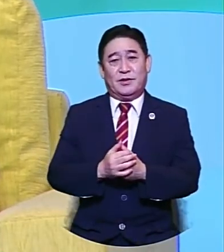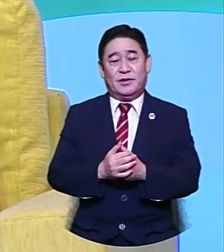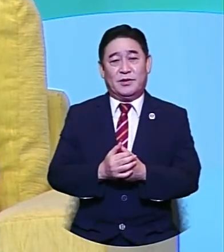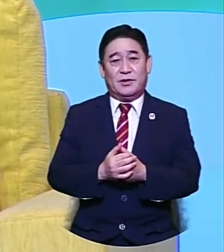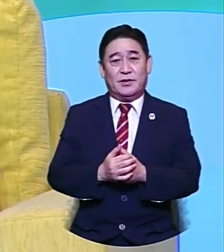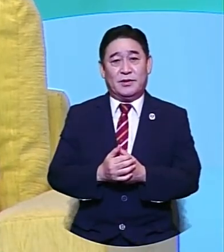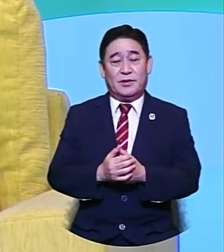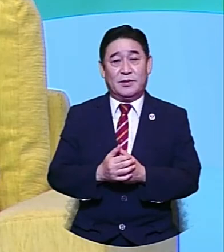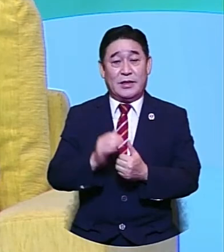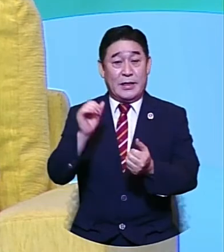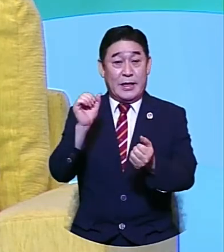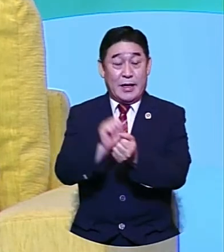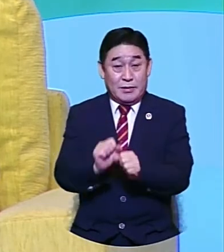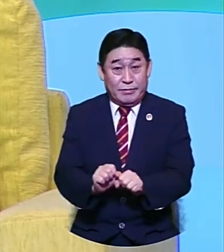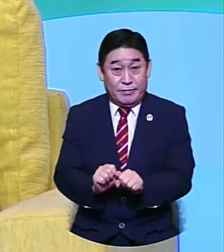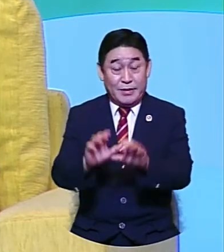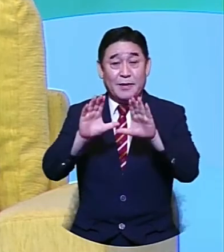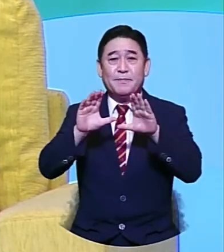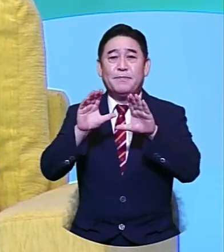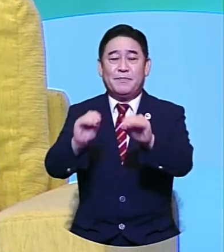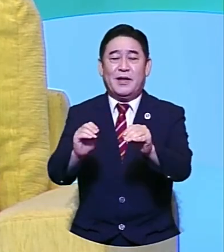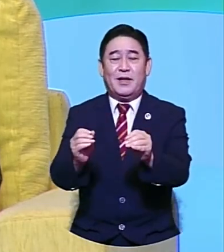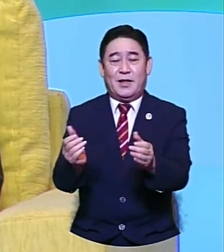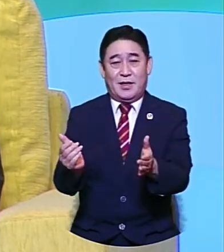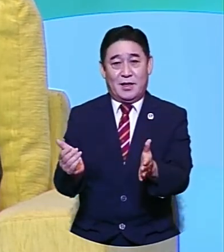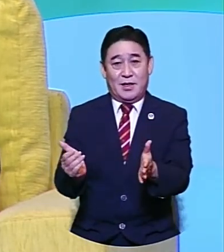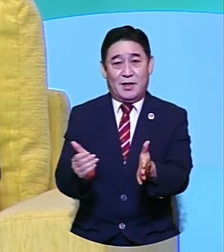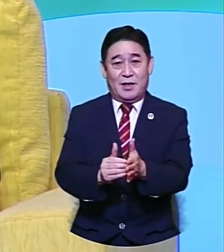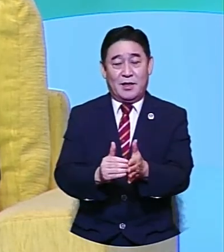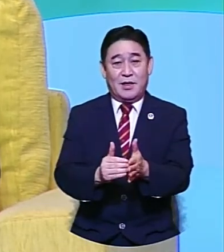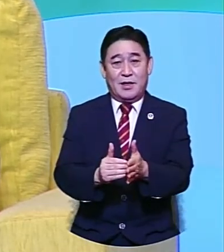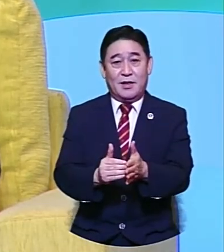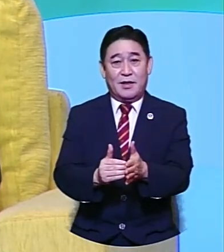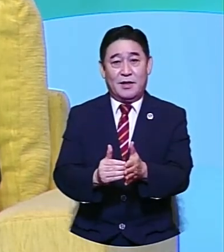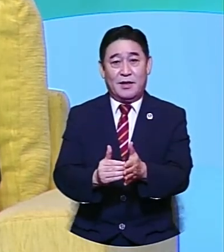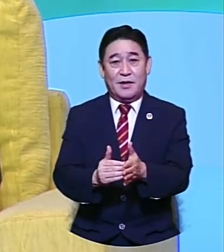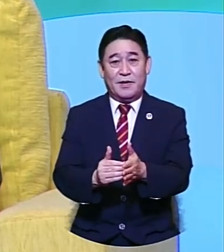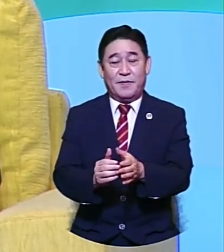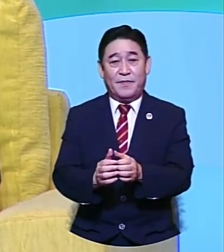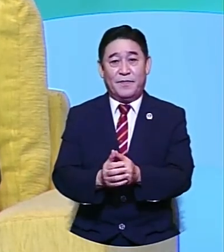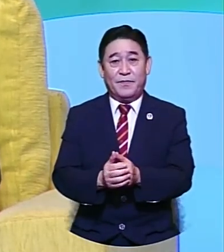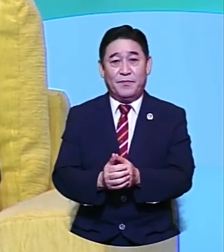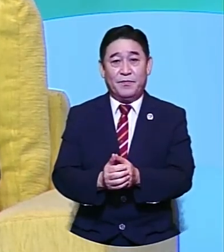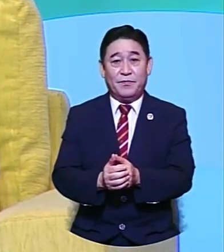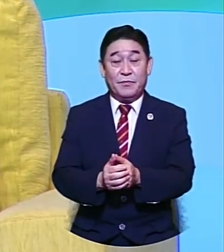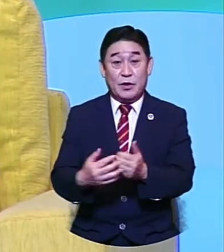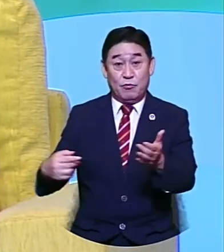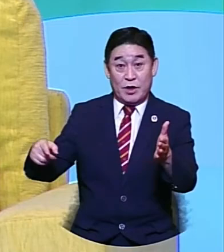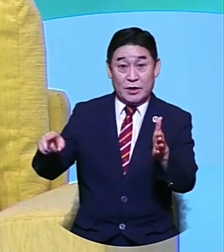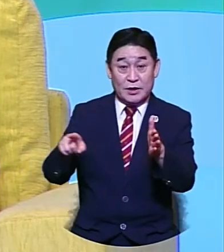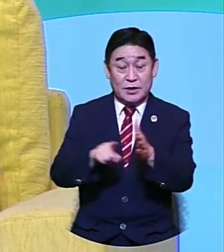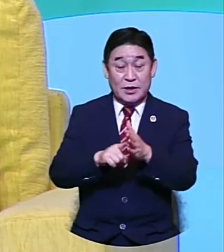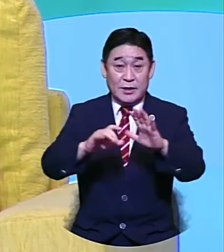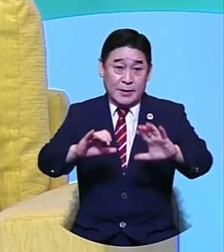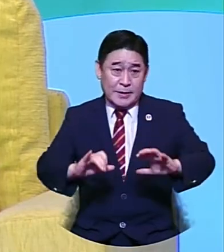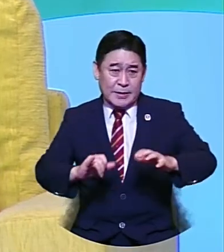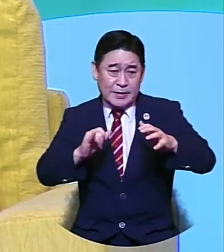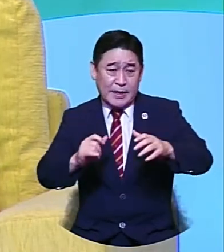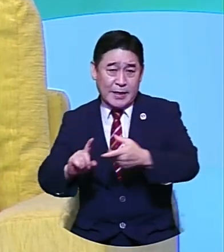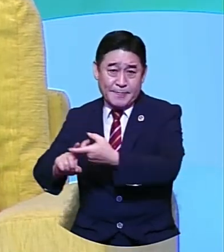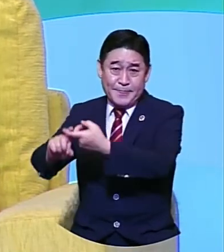pandemic, as I told you just before, strengthening global solidarity and cooperation is